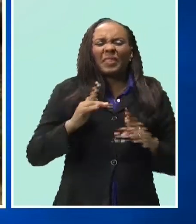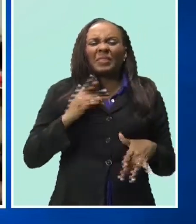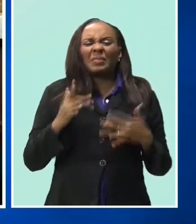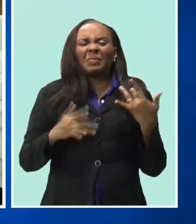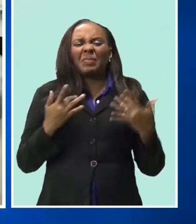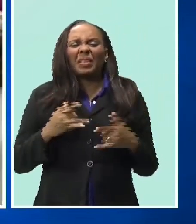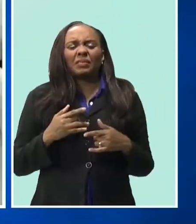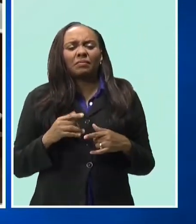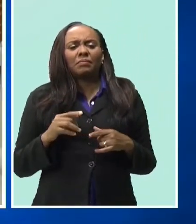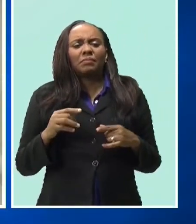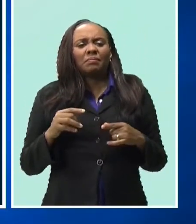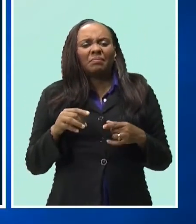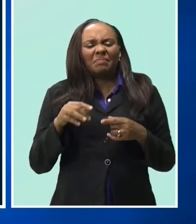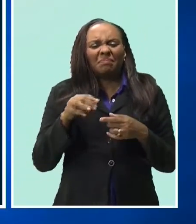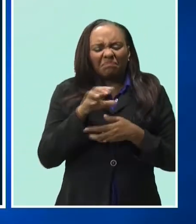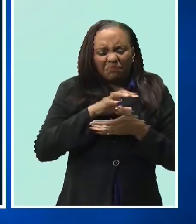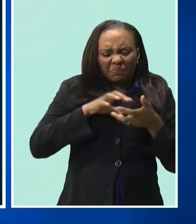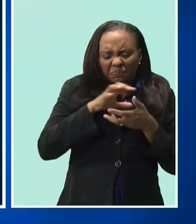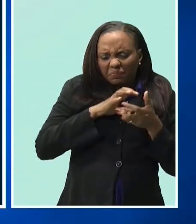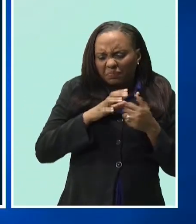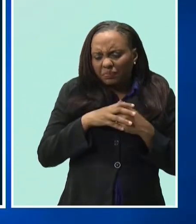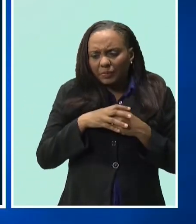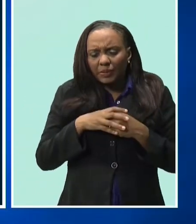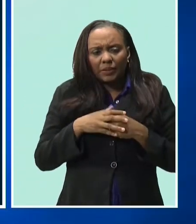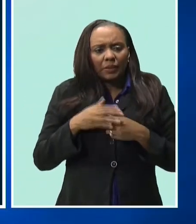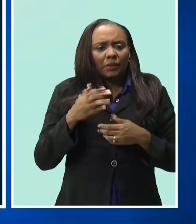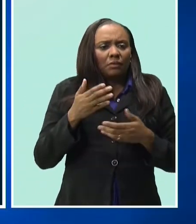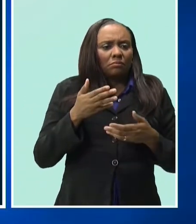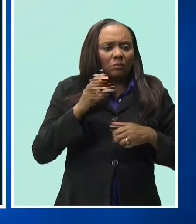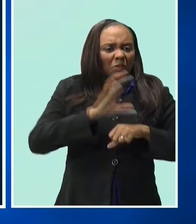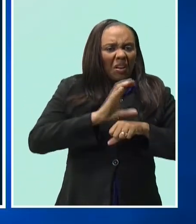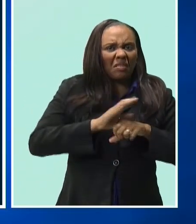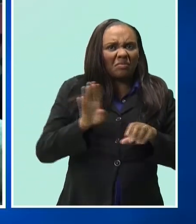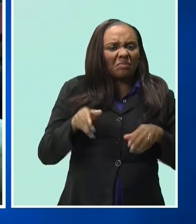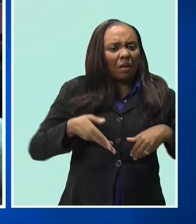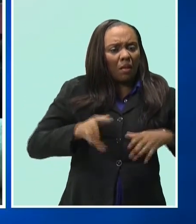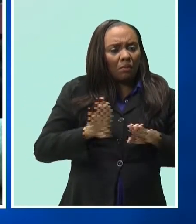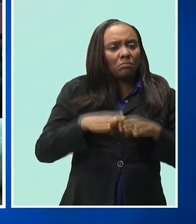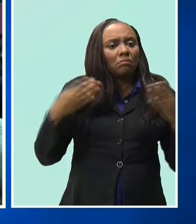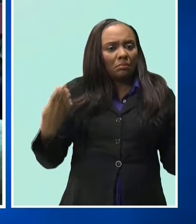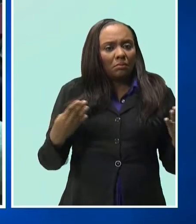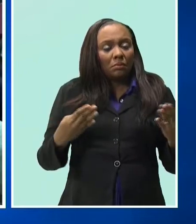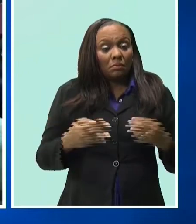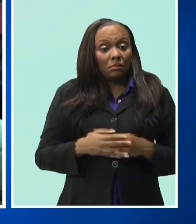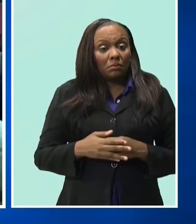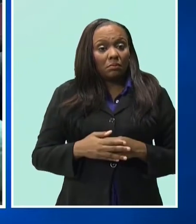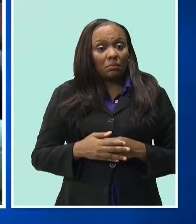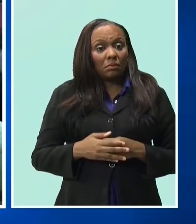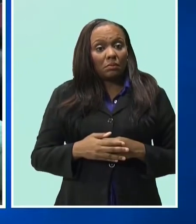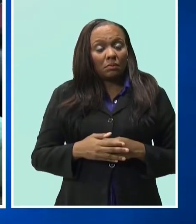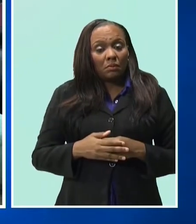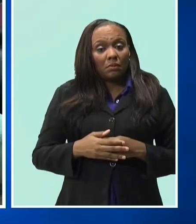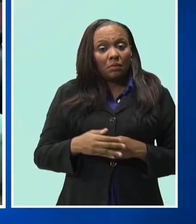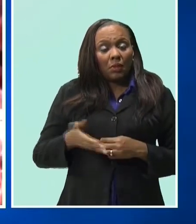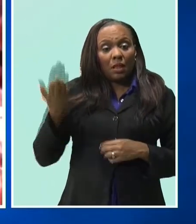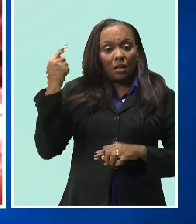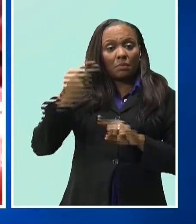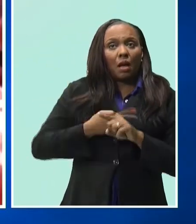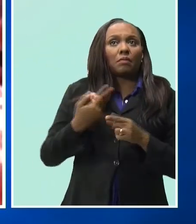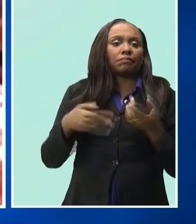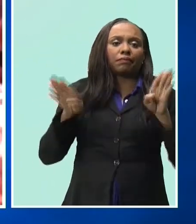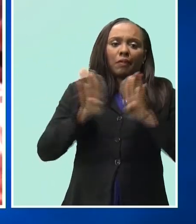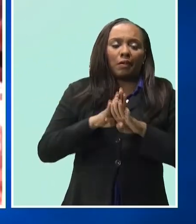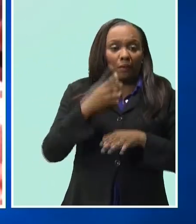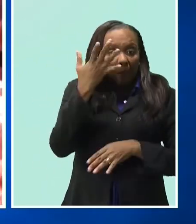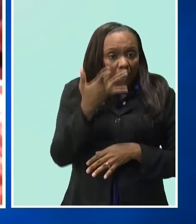heels of the announcement of the possibility of churches being allowed to reopen despite being closed back in March to avoid further